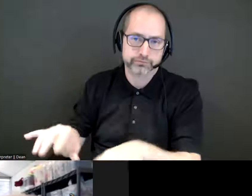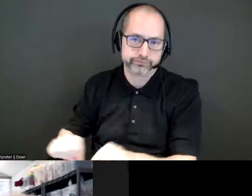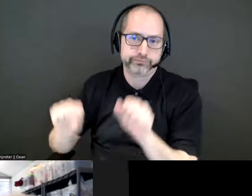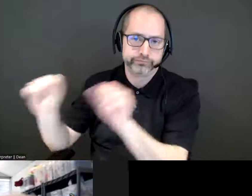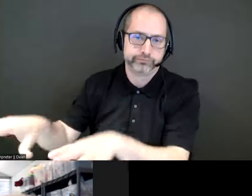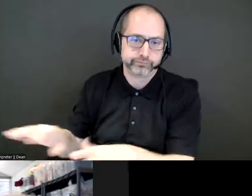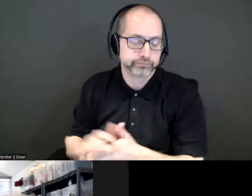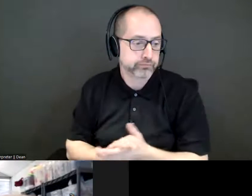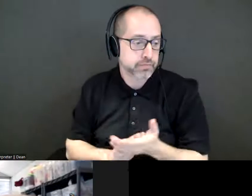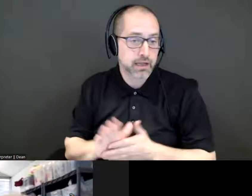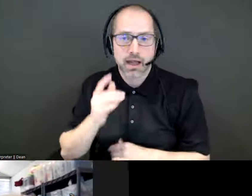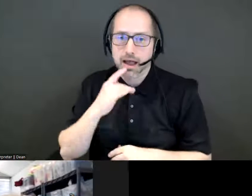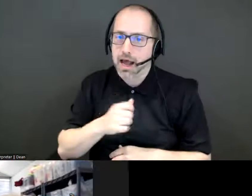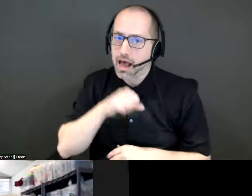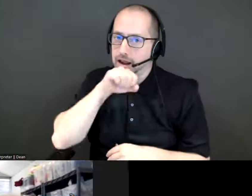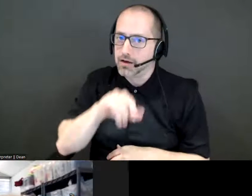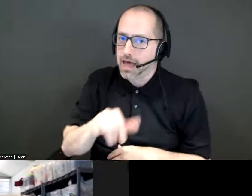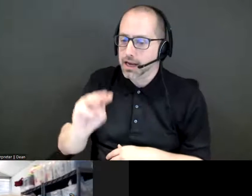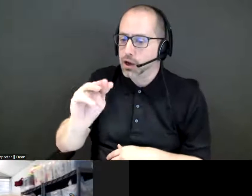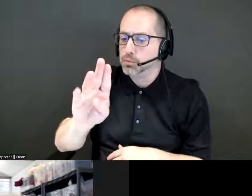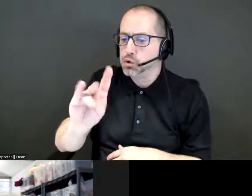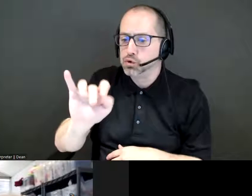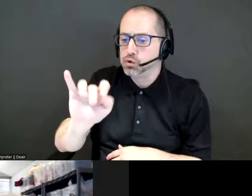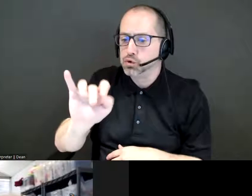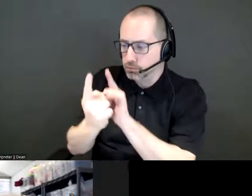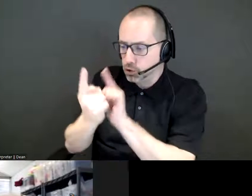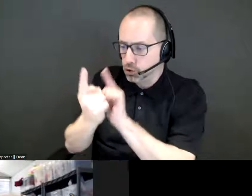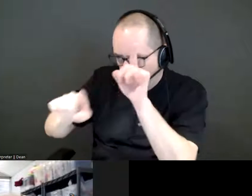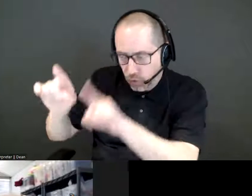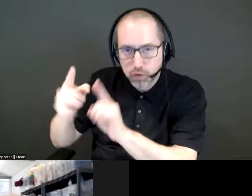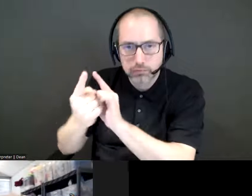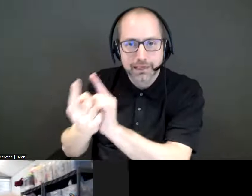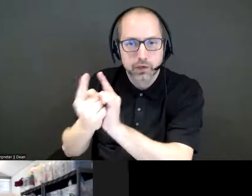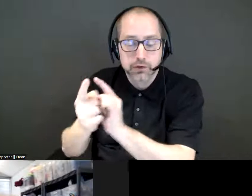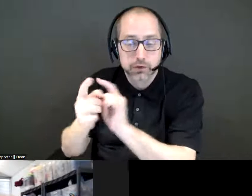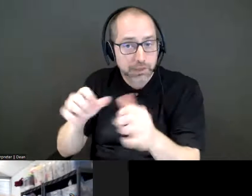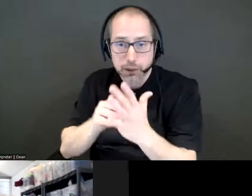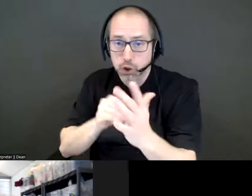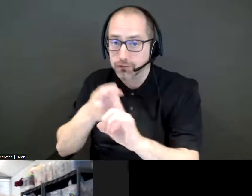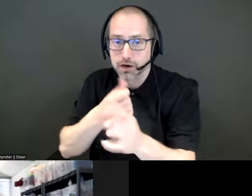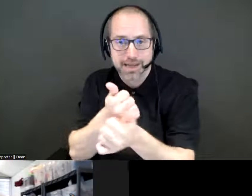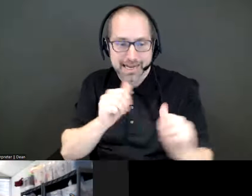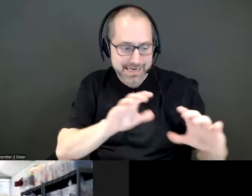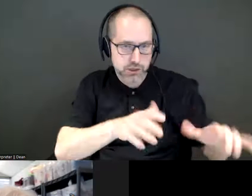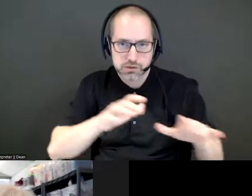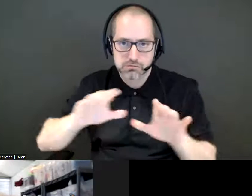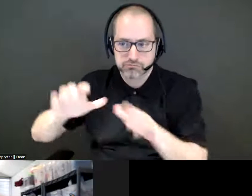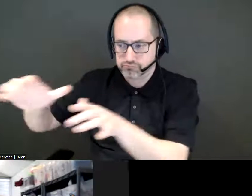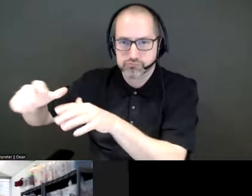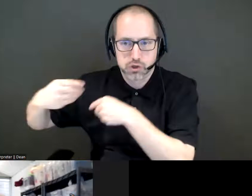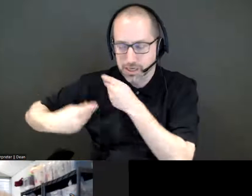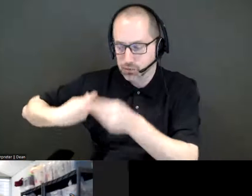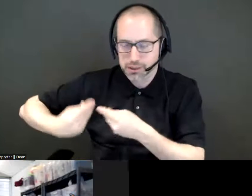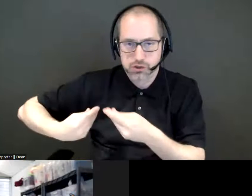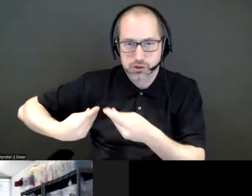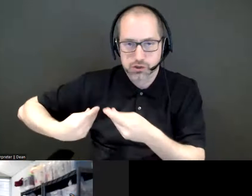mutual mentoring because we can learn from whatever generation we're with, right? Oh, so much so. We need that. We need